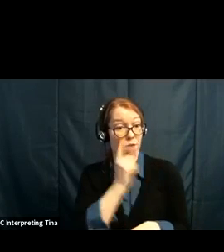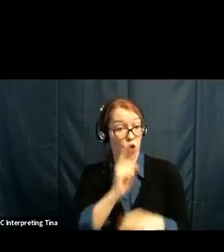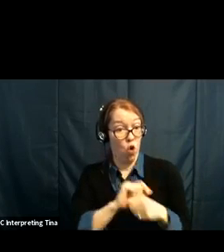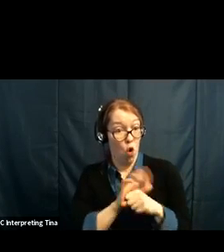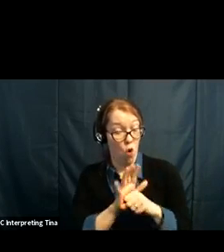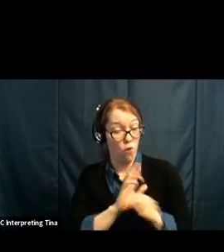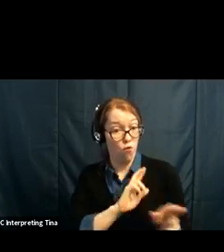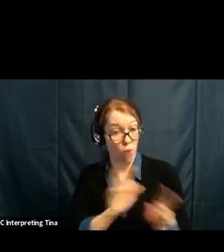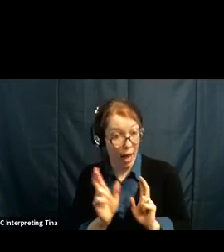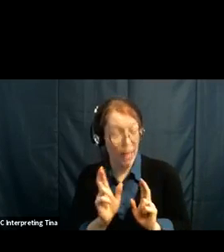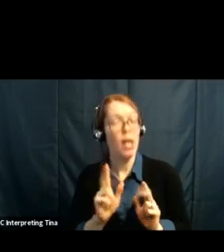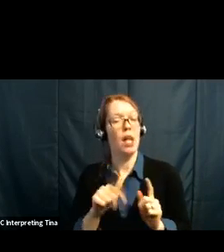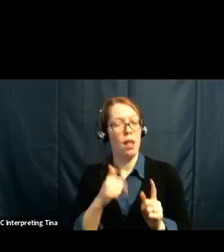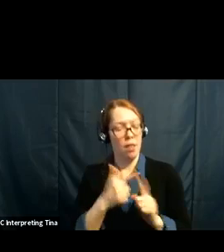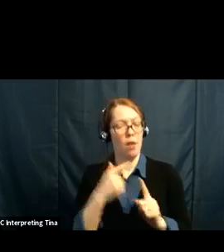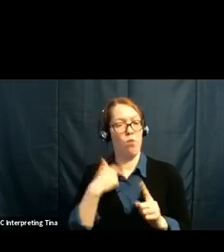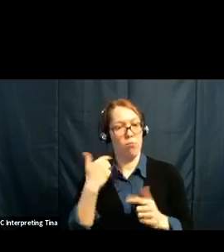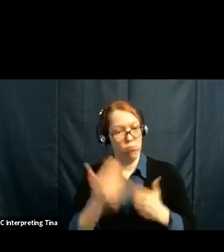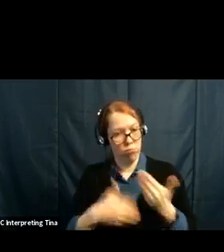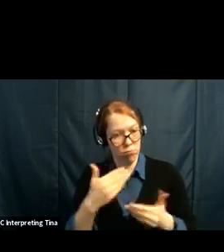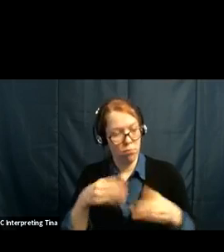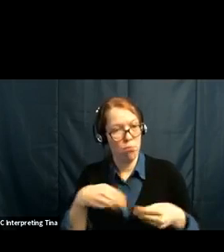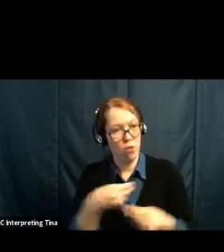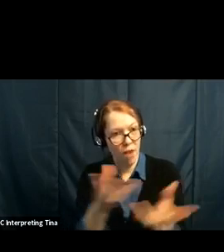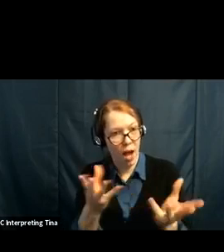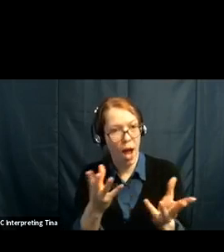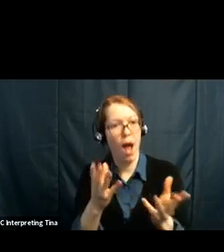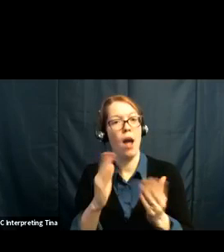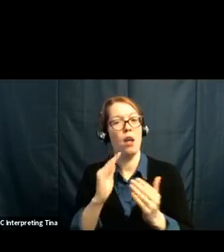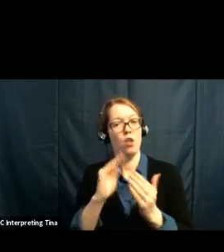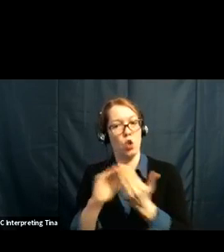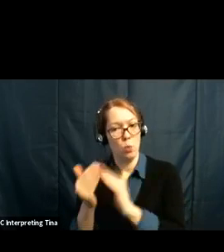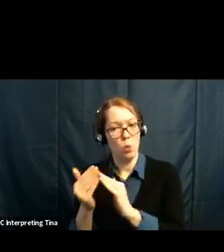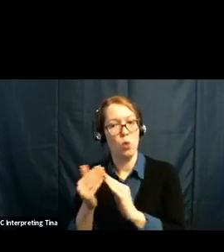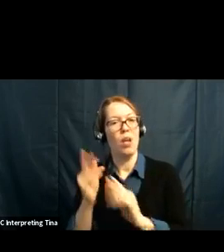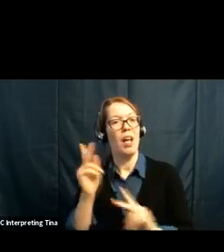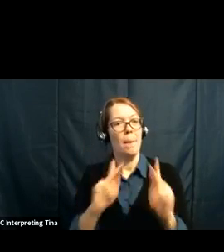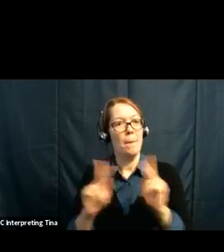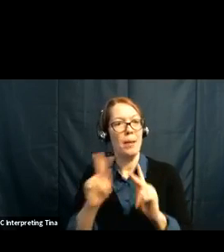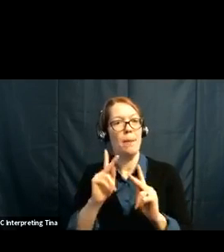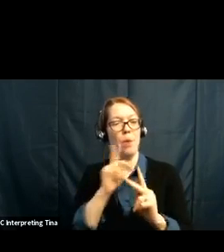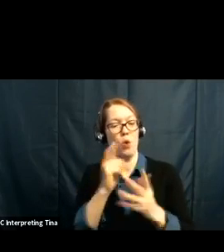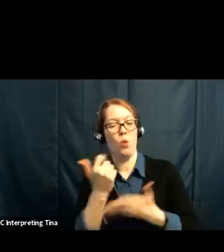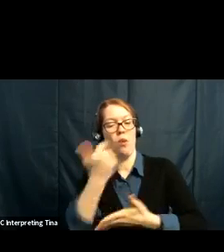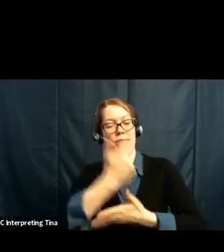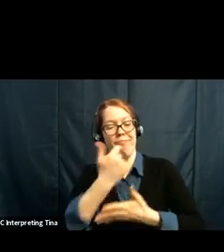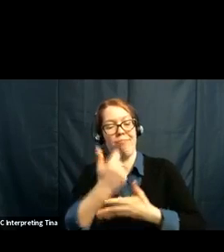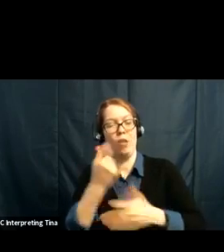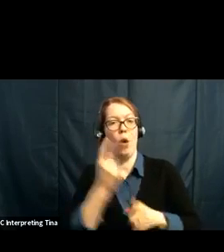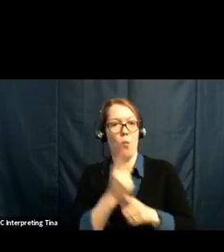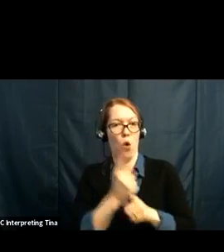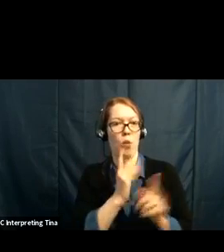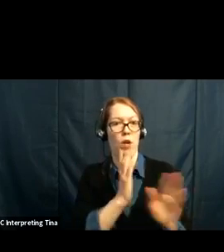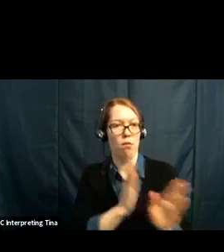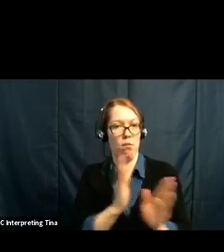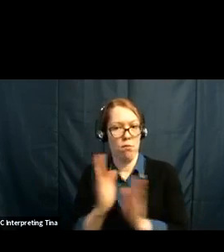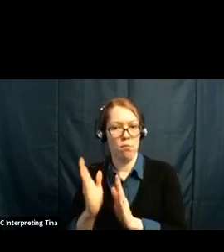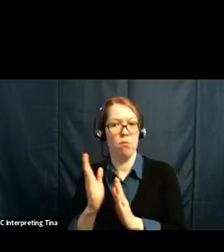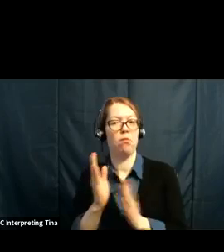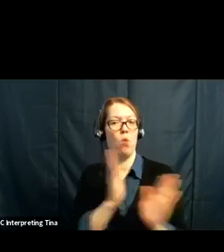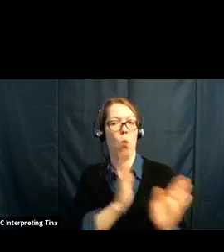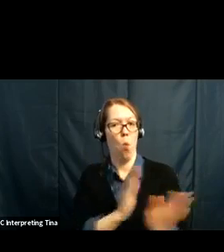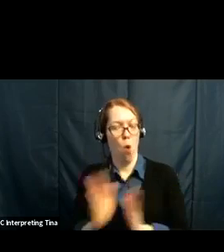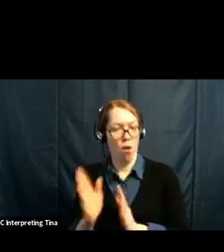as smoothly provide the vaccine to the community and those people who get it in that phased approach as efficiently